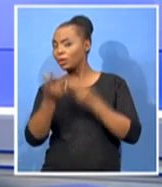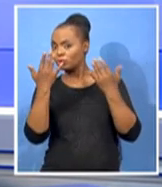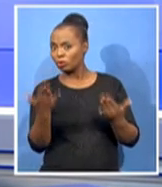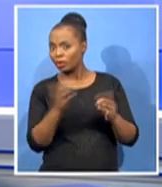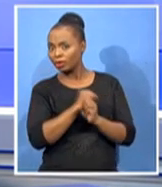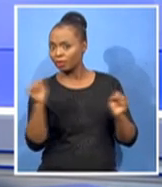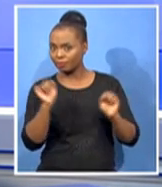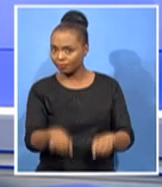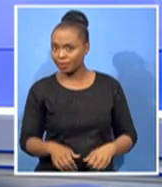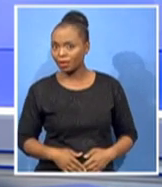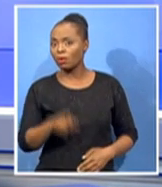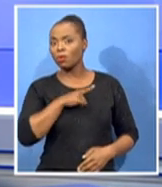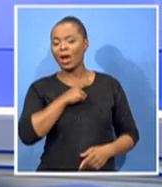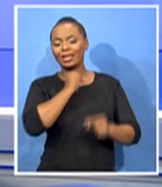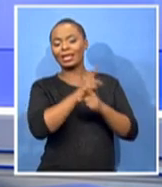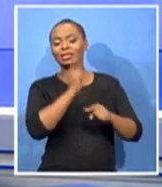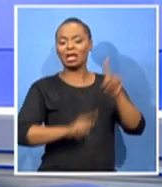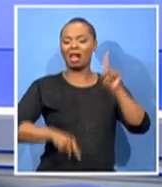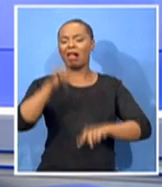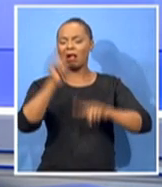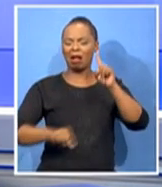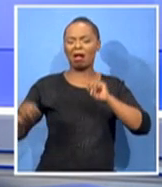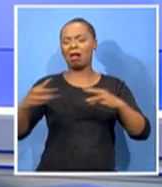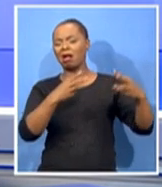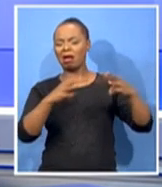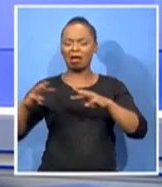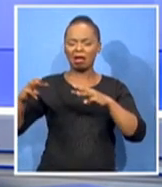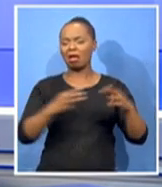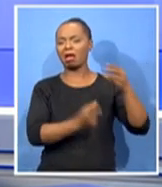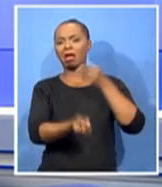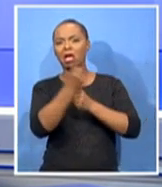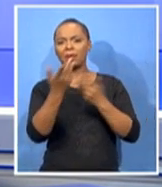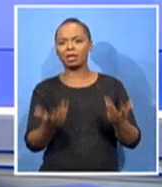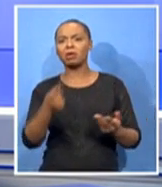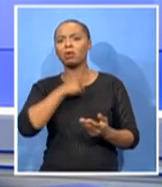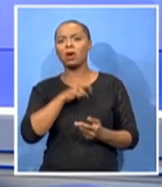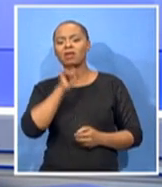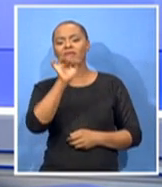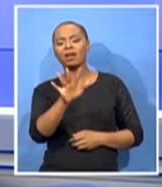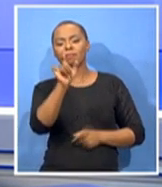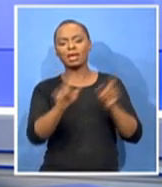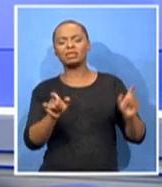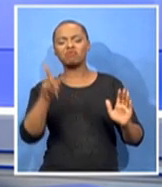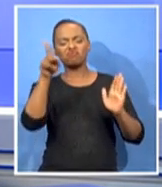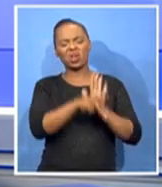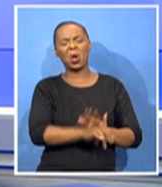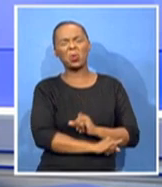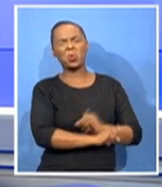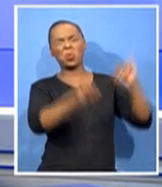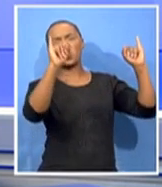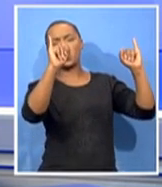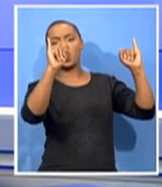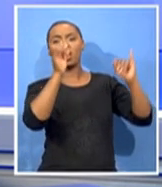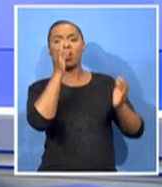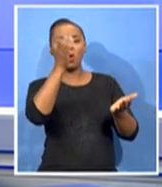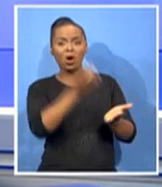In August, there was also a case where at least 5 people were brutally murdered. Can you confirm whether there is any link between these two clashes?